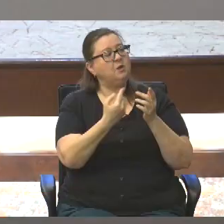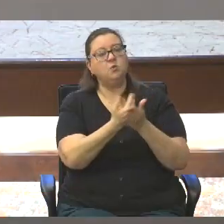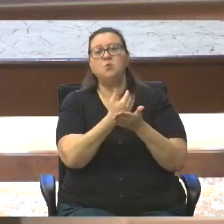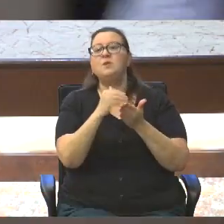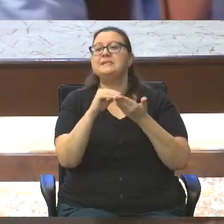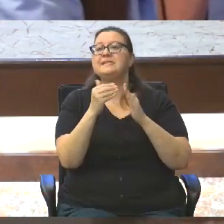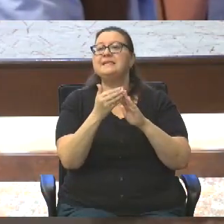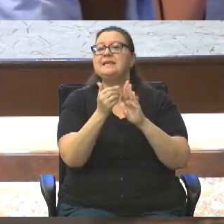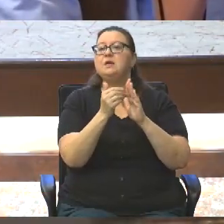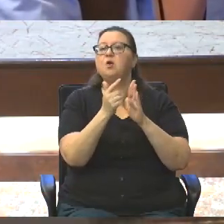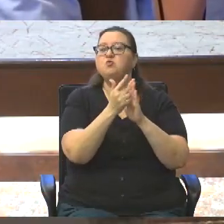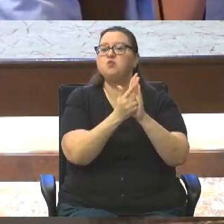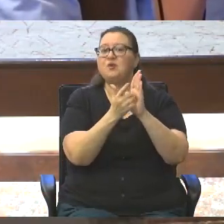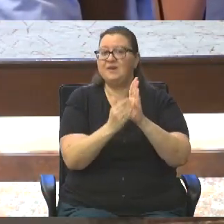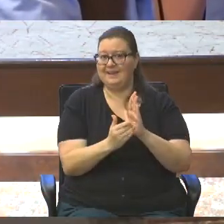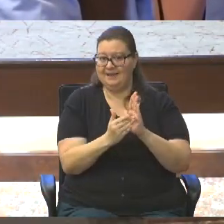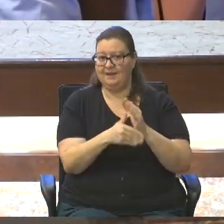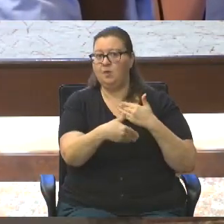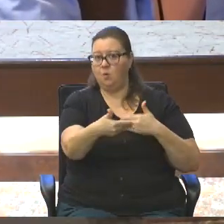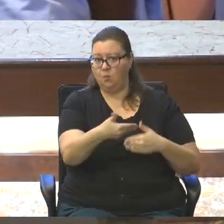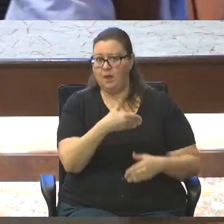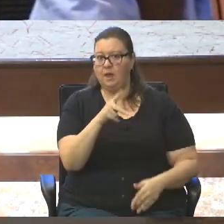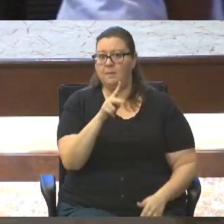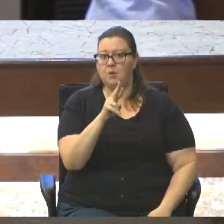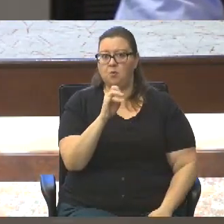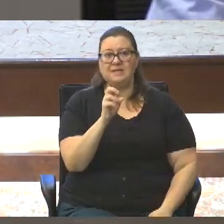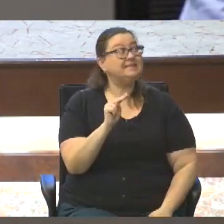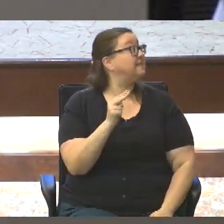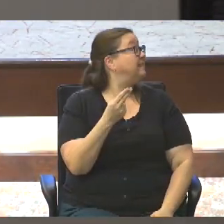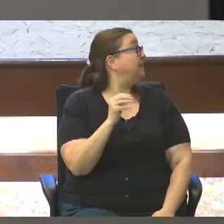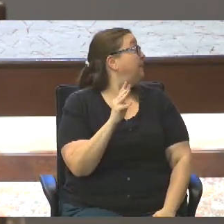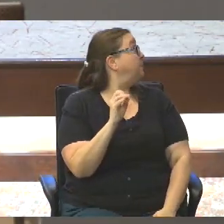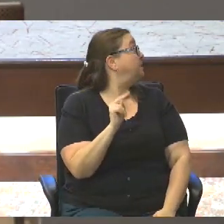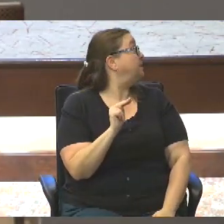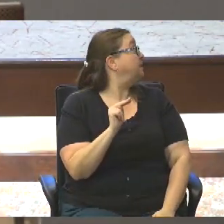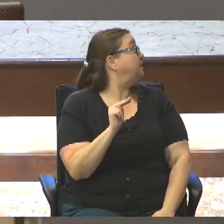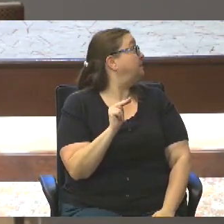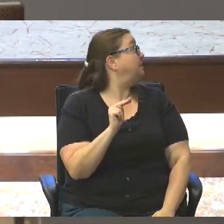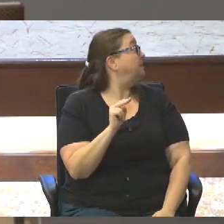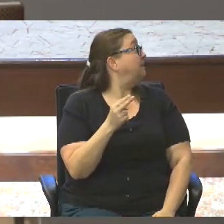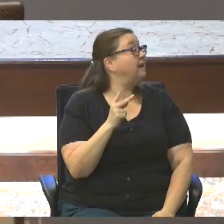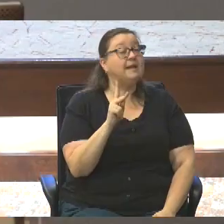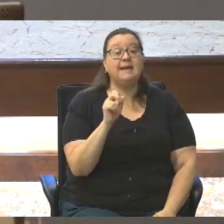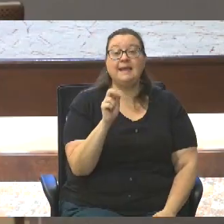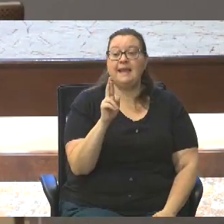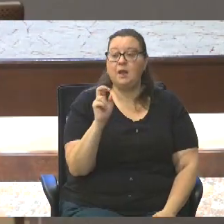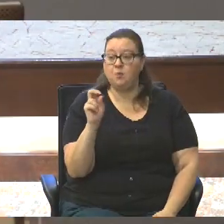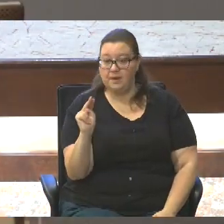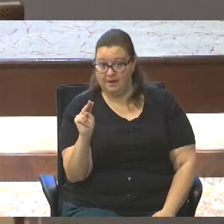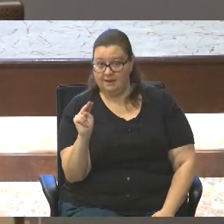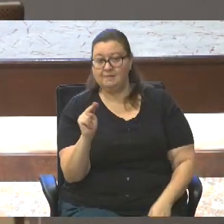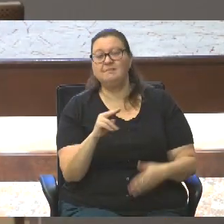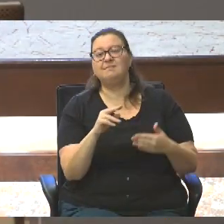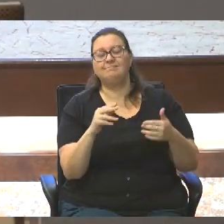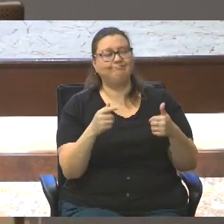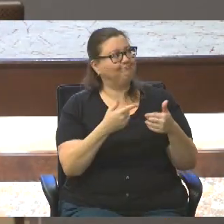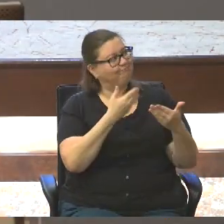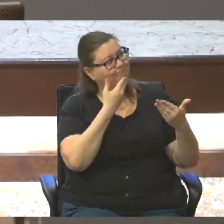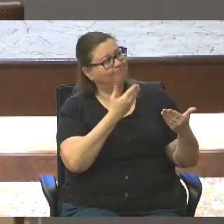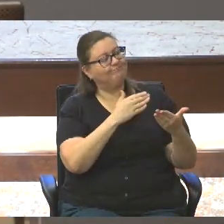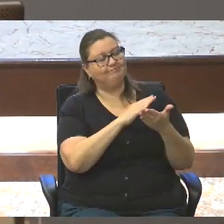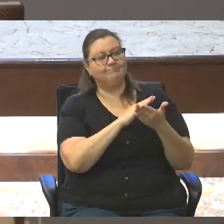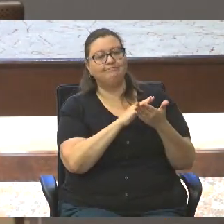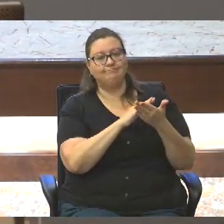attorney. Welcome, Kristen Hamilton Karam, and just wanted to highlight her first meeting.